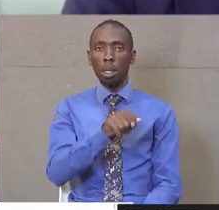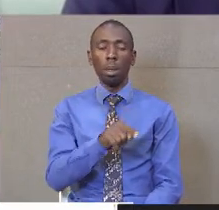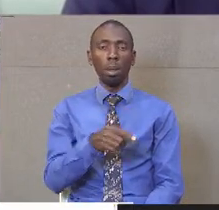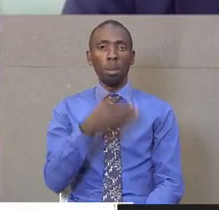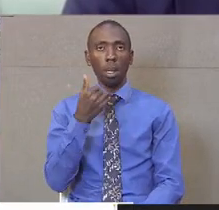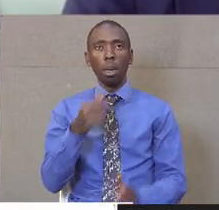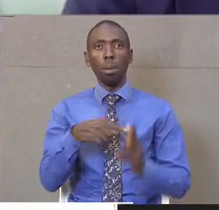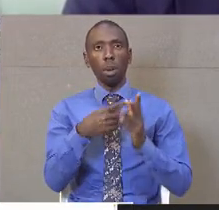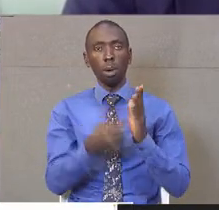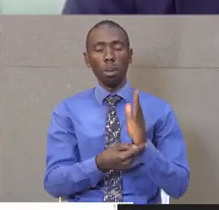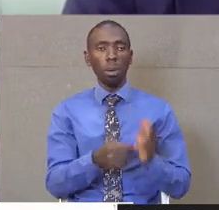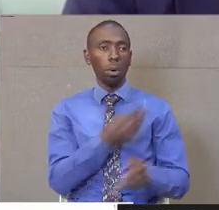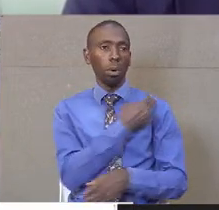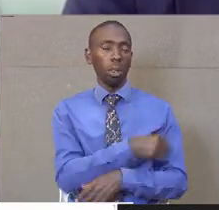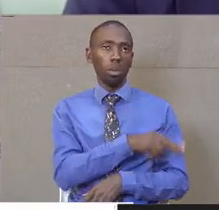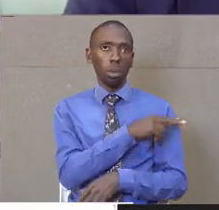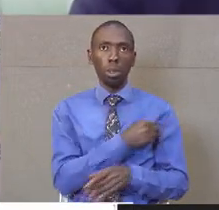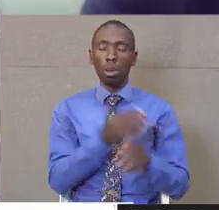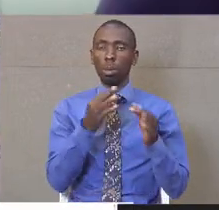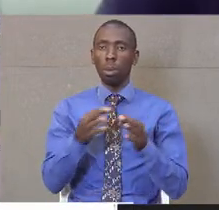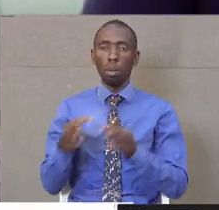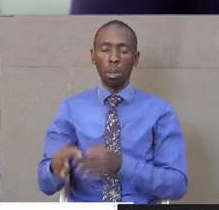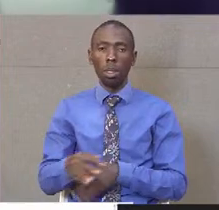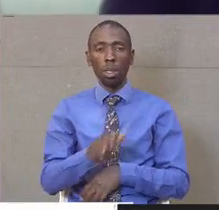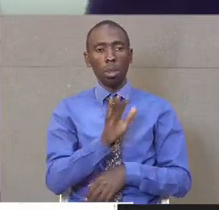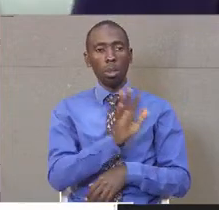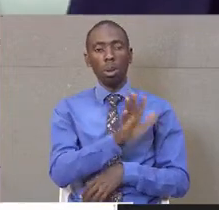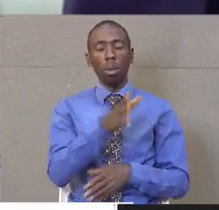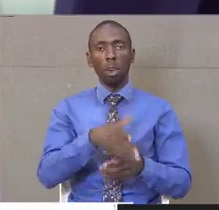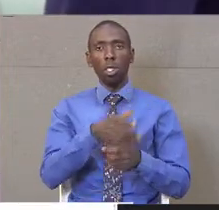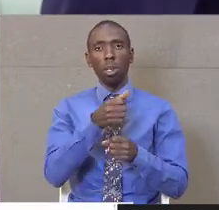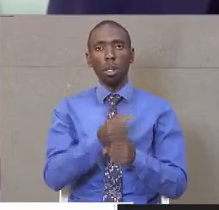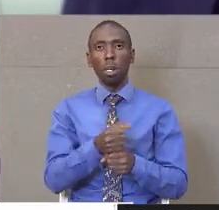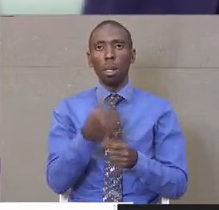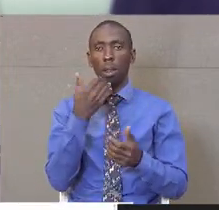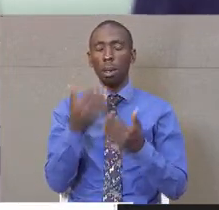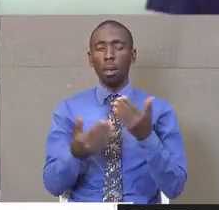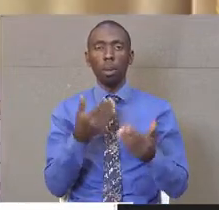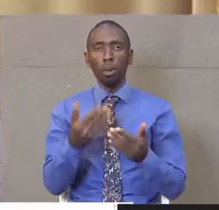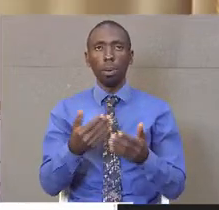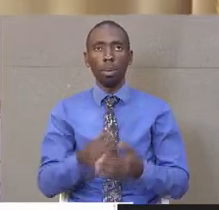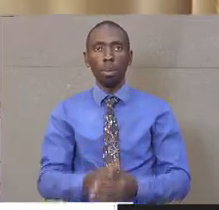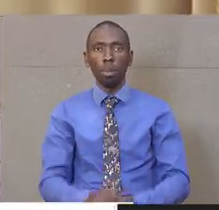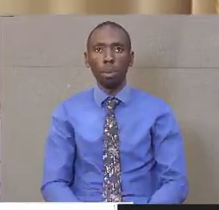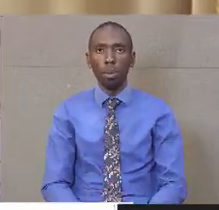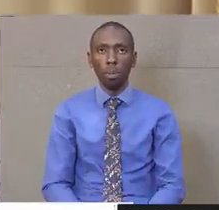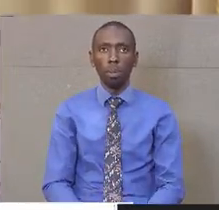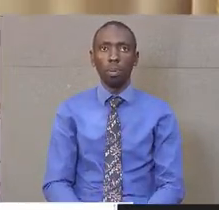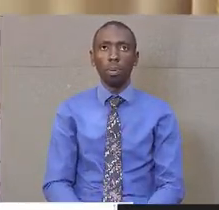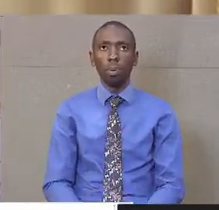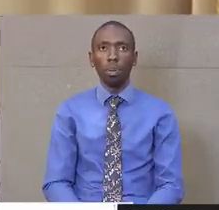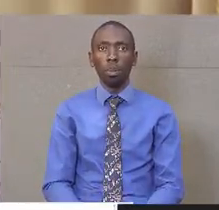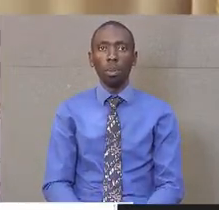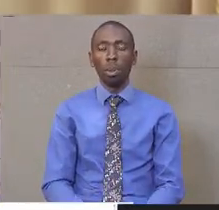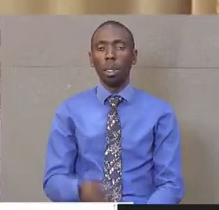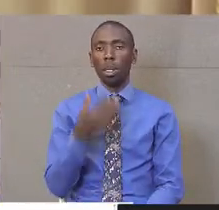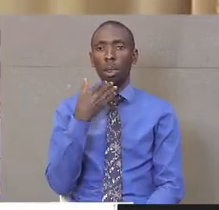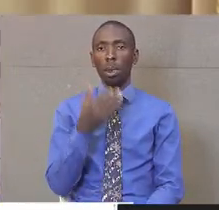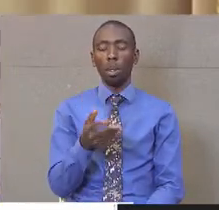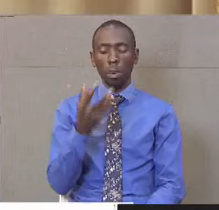hospital equipment in your budget. I thank you. Thank you, Doctor. Thank you, Right Honorable